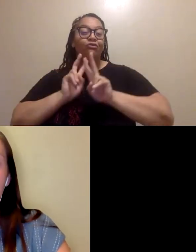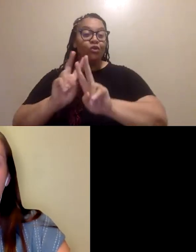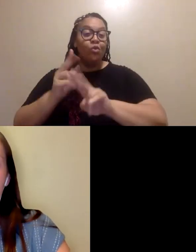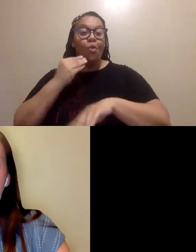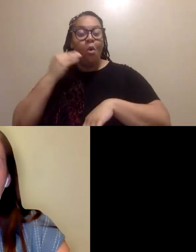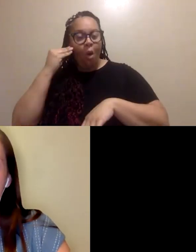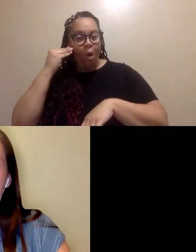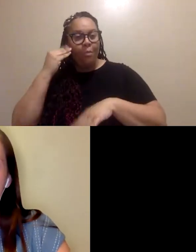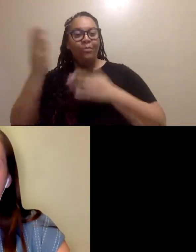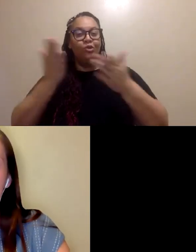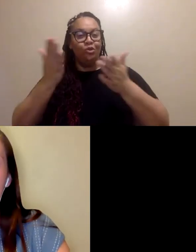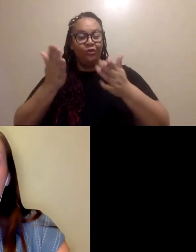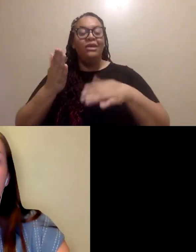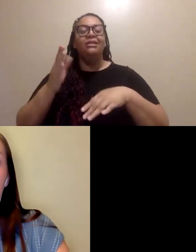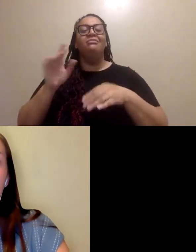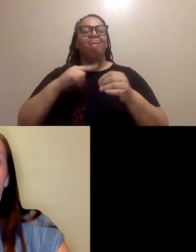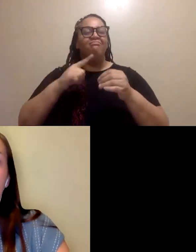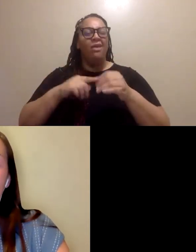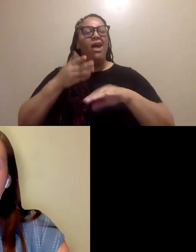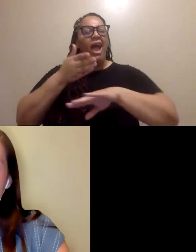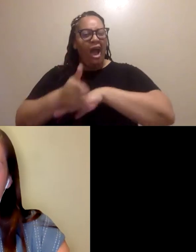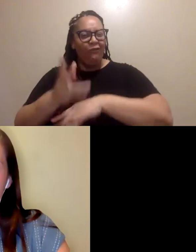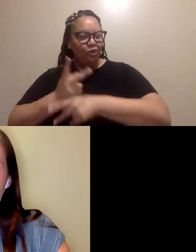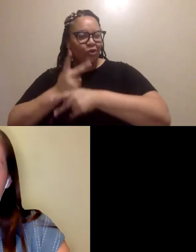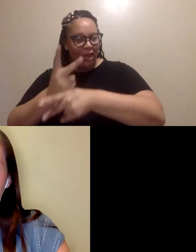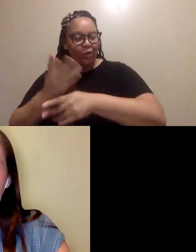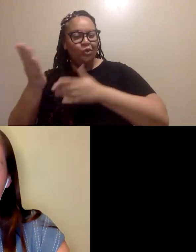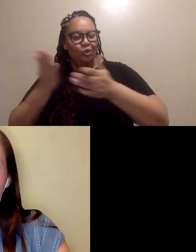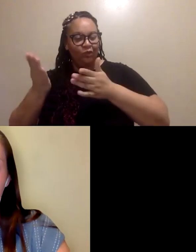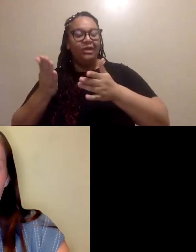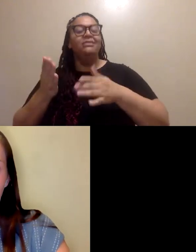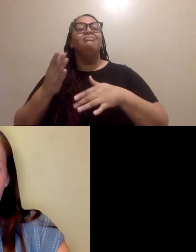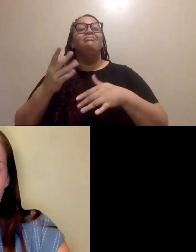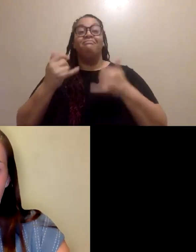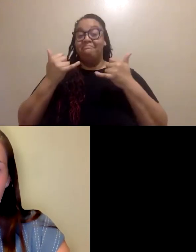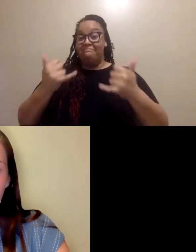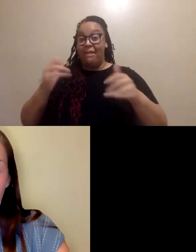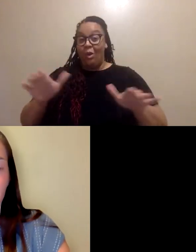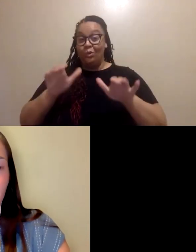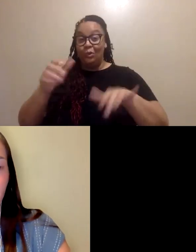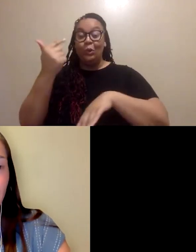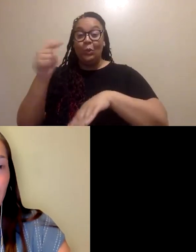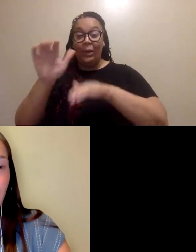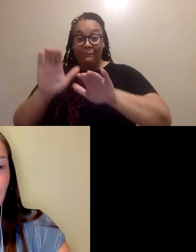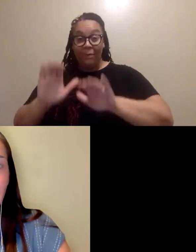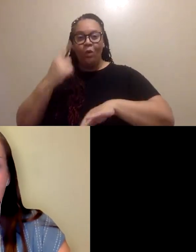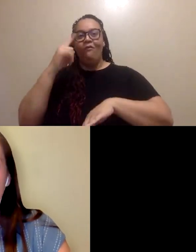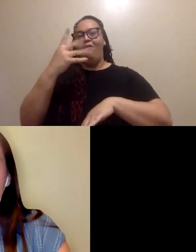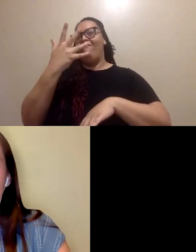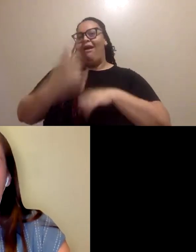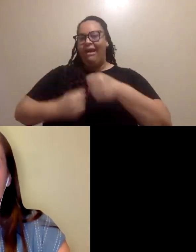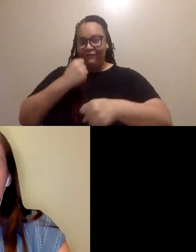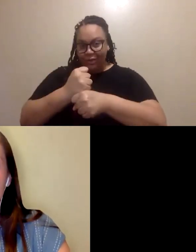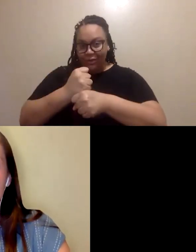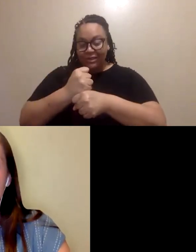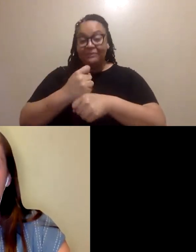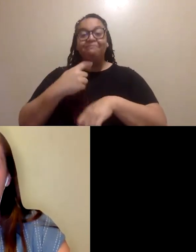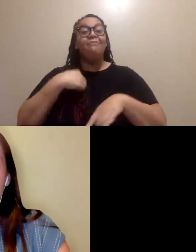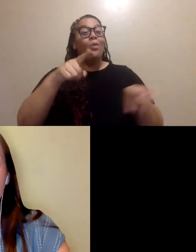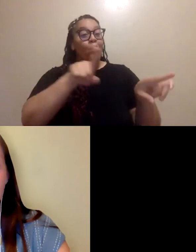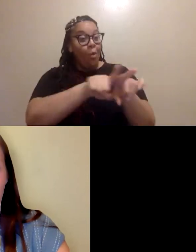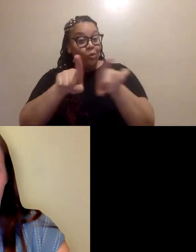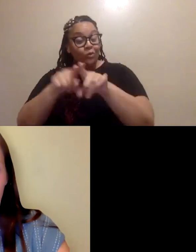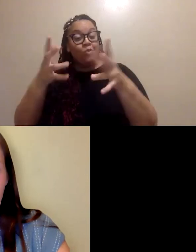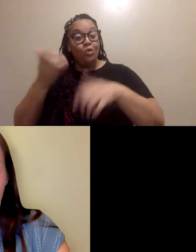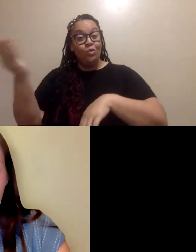on after-death care, home funerals, and green burials for over five years. I'd also like to introduce Ms. Ray as our